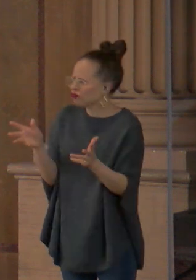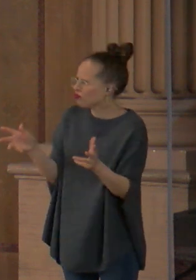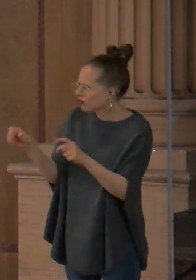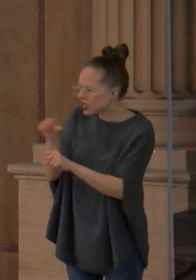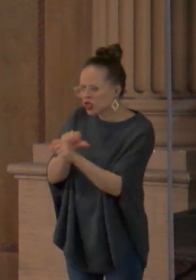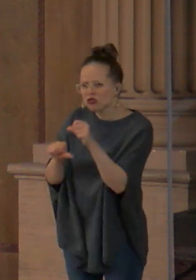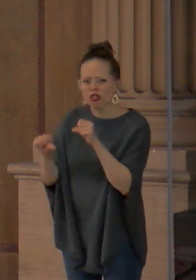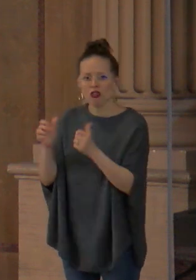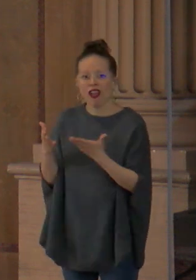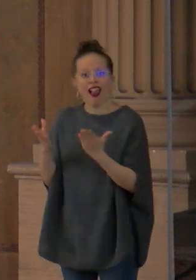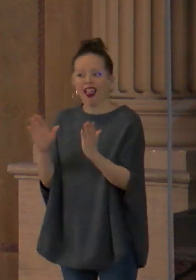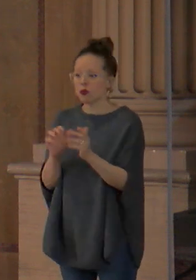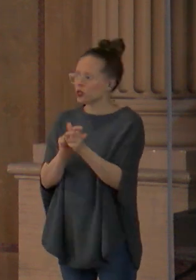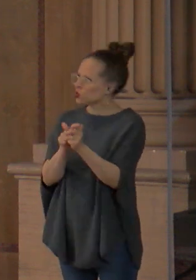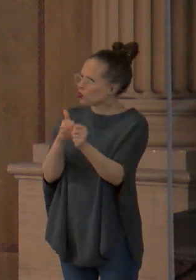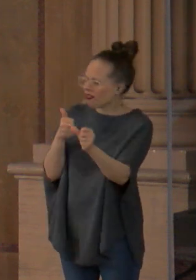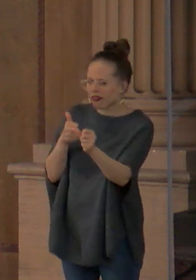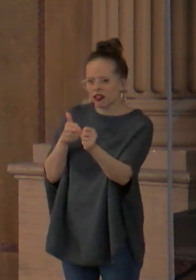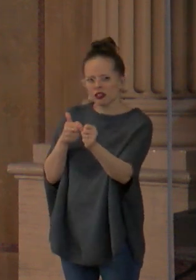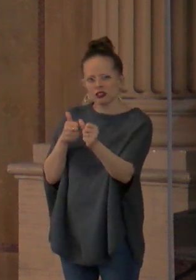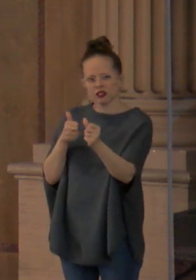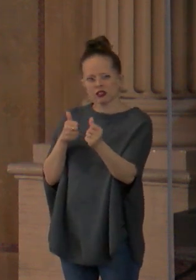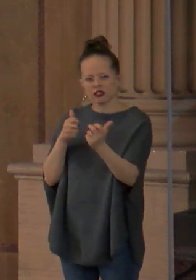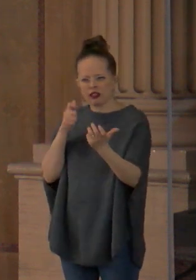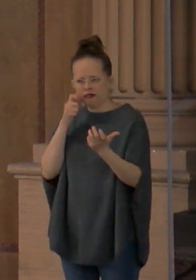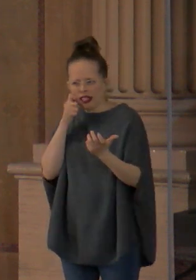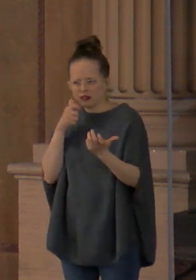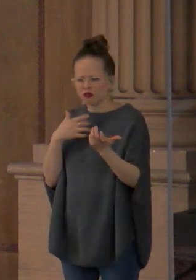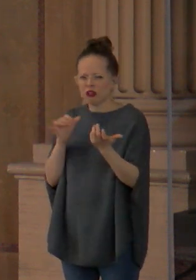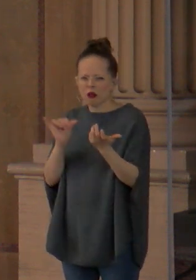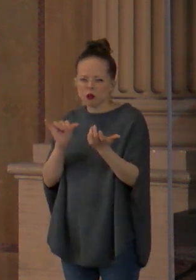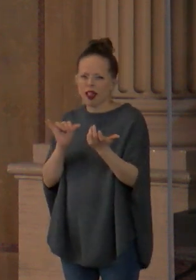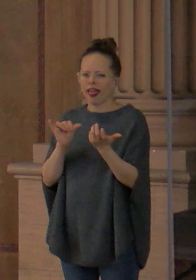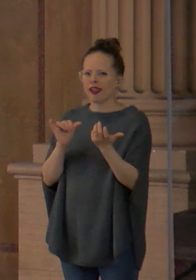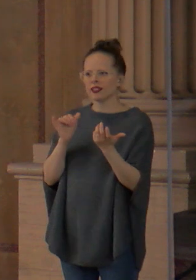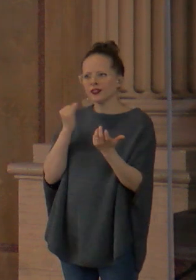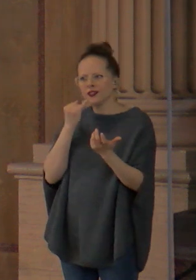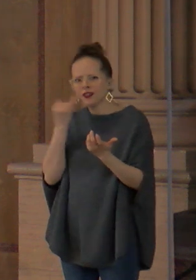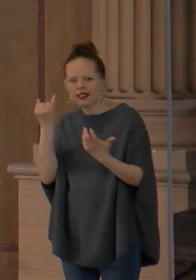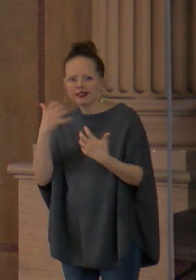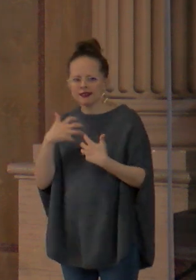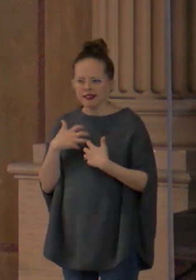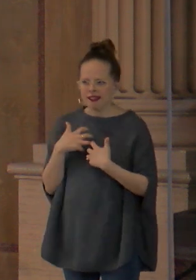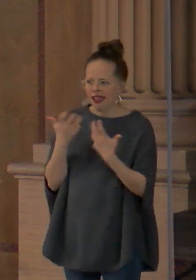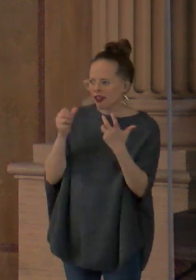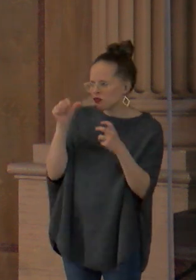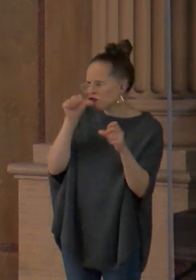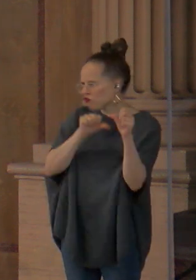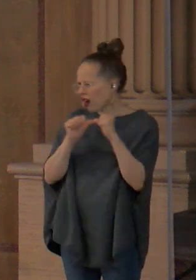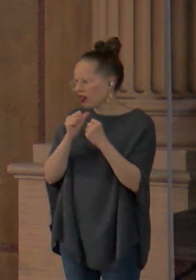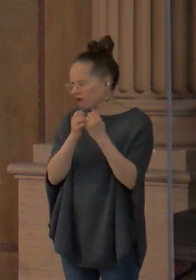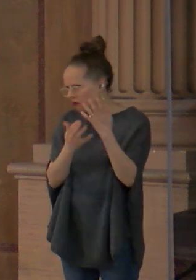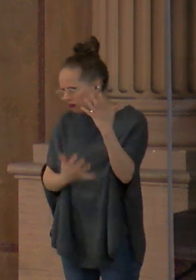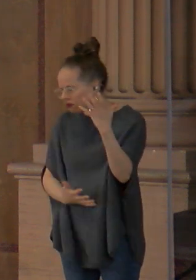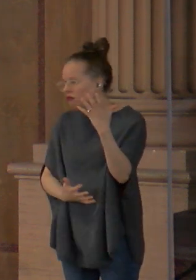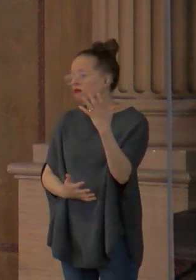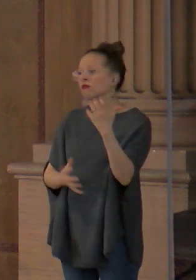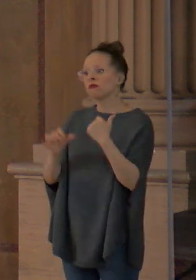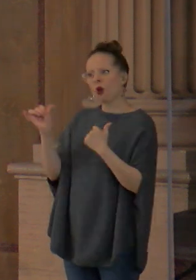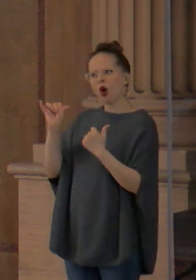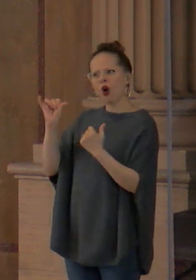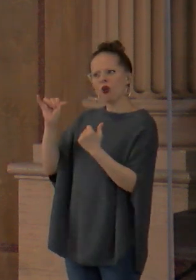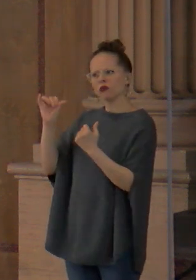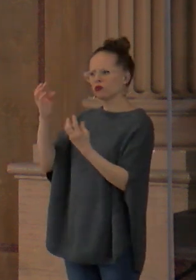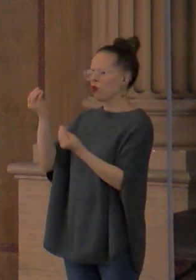like jealousy and fits of anger and envy and drunkenness. And then it gives us freedom to have desires that are so